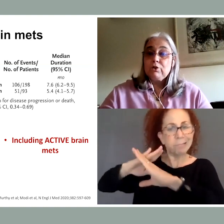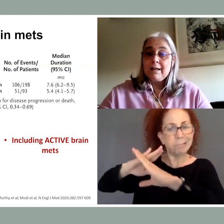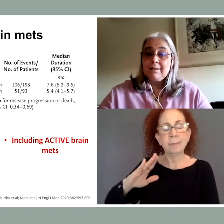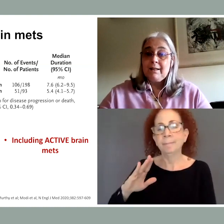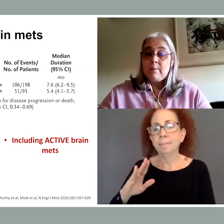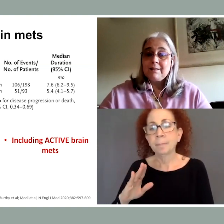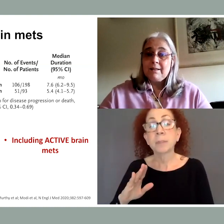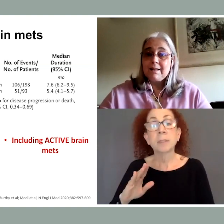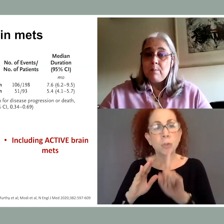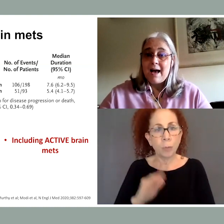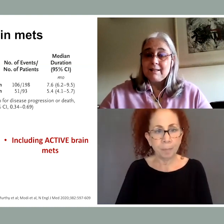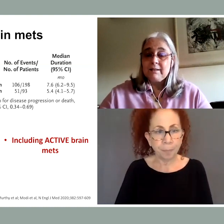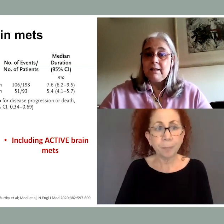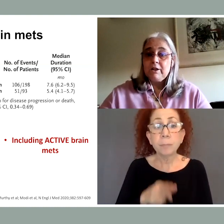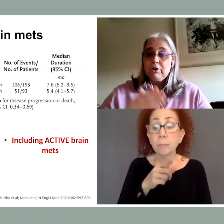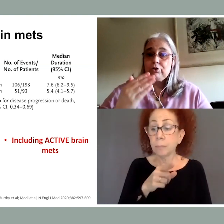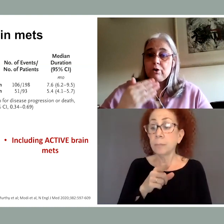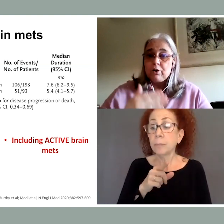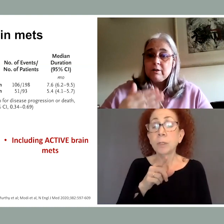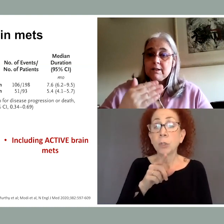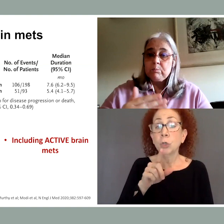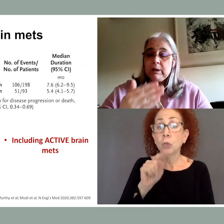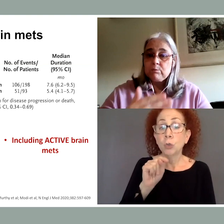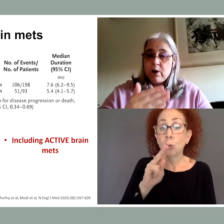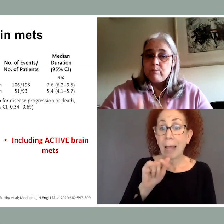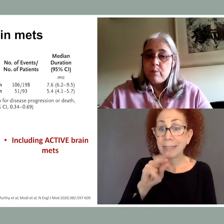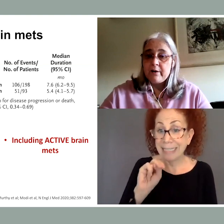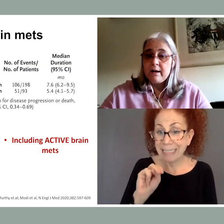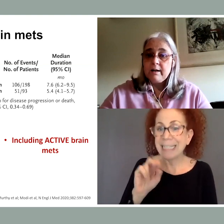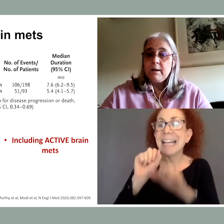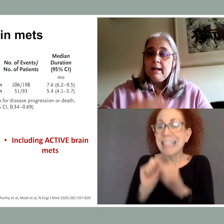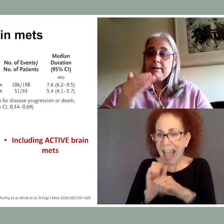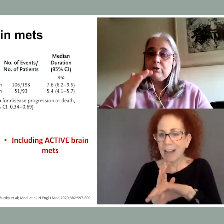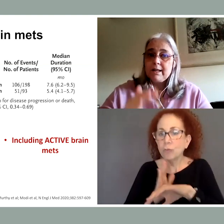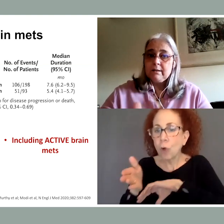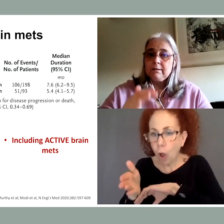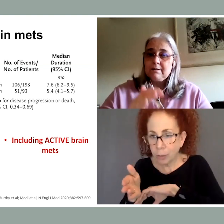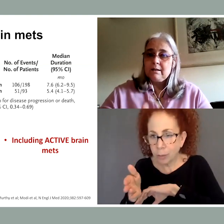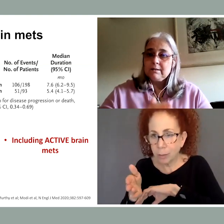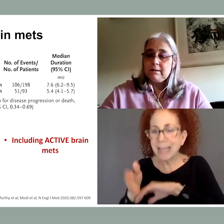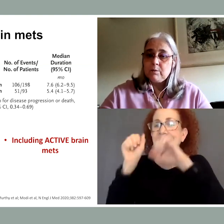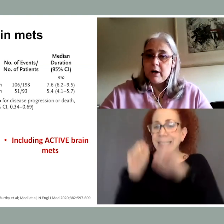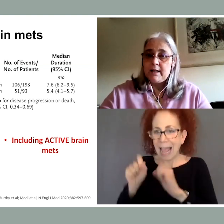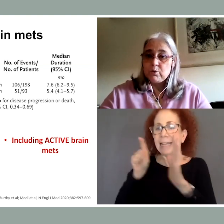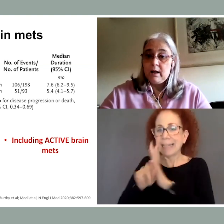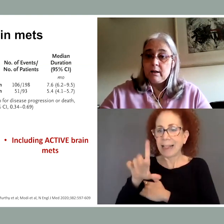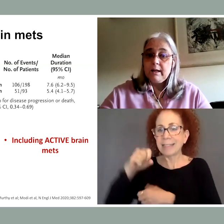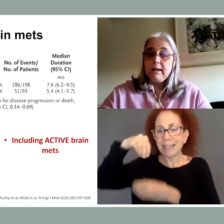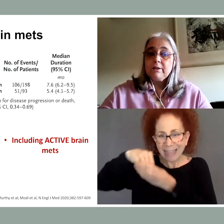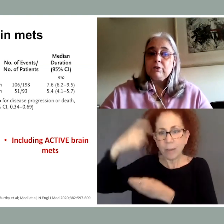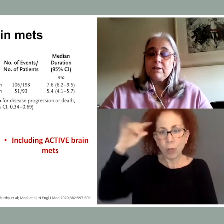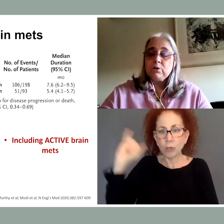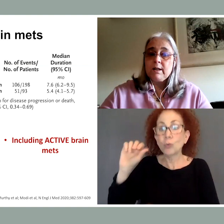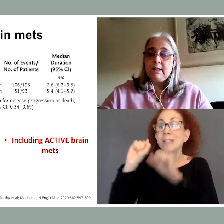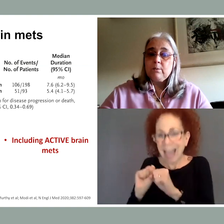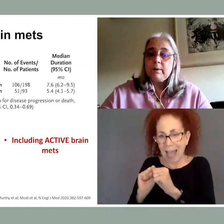But Tucatinib has this capacity to cross the blood-brain barrier and to kill the cells in the brain as well.